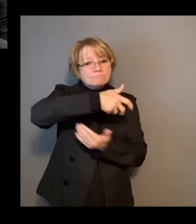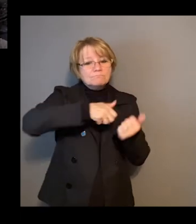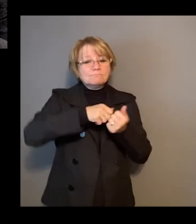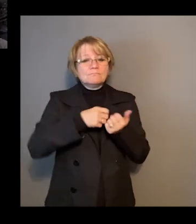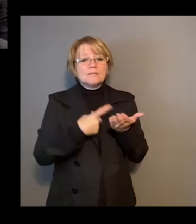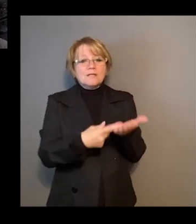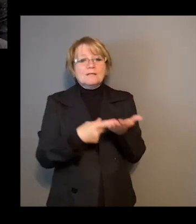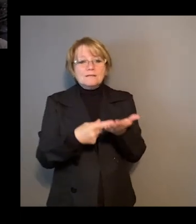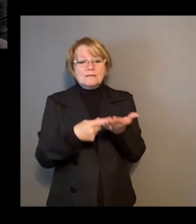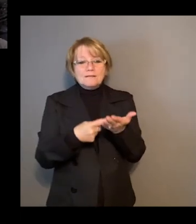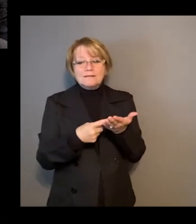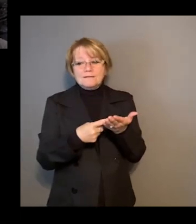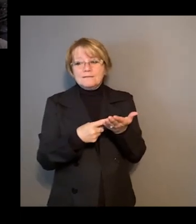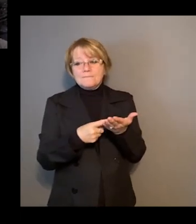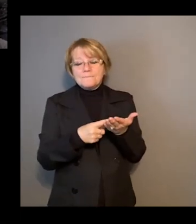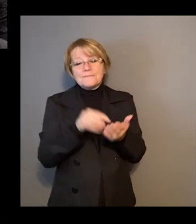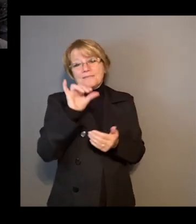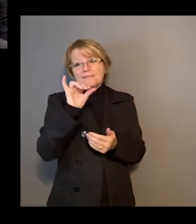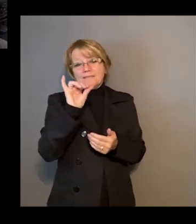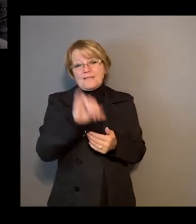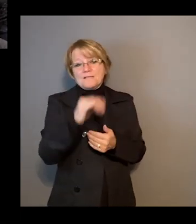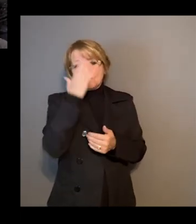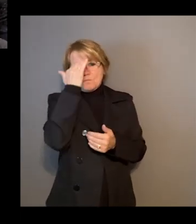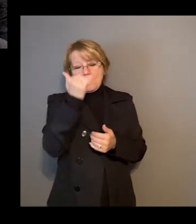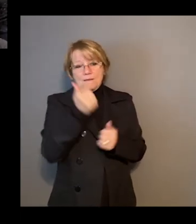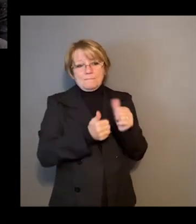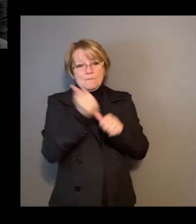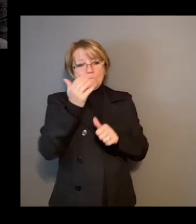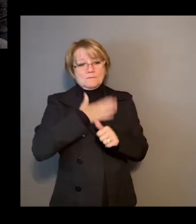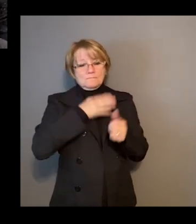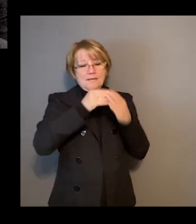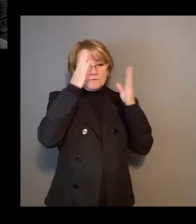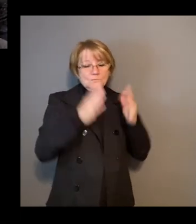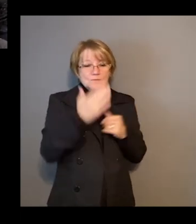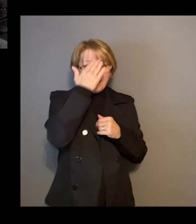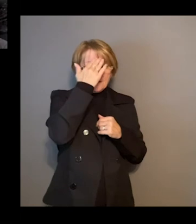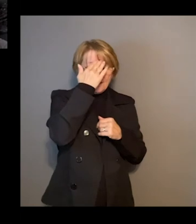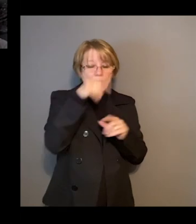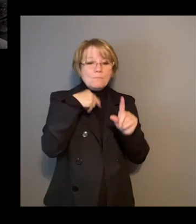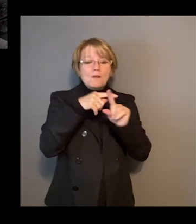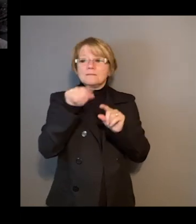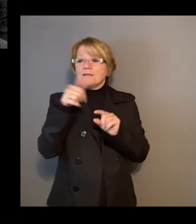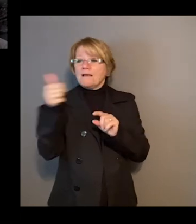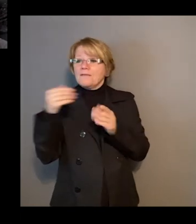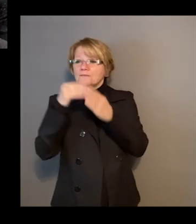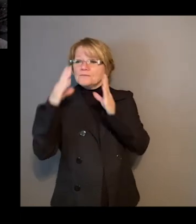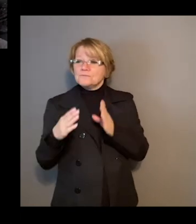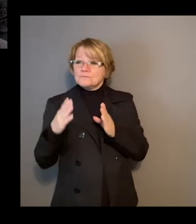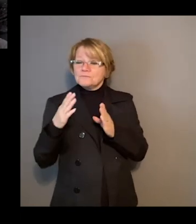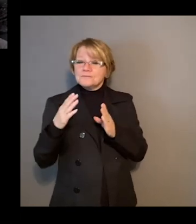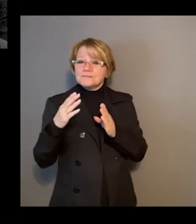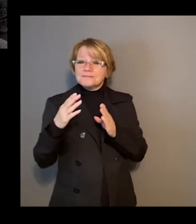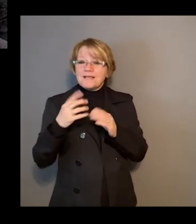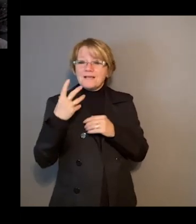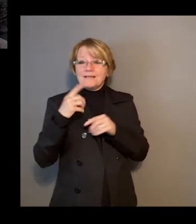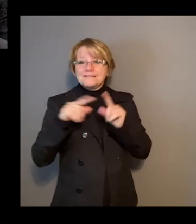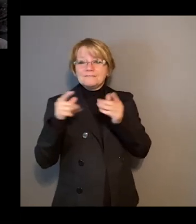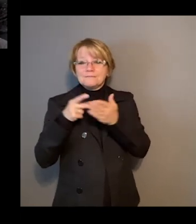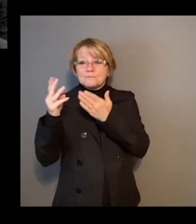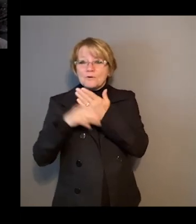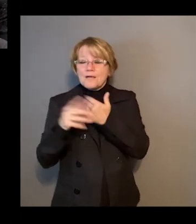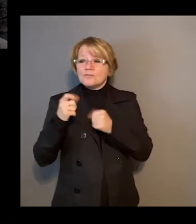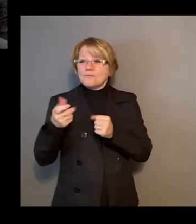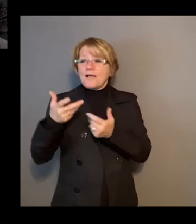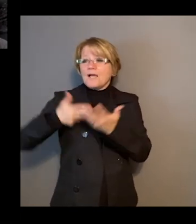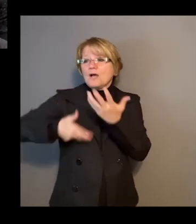know most of the students that are not even in my program. We try to have daily conversations. I try to hang out where they hang out, which